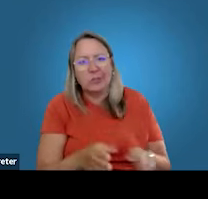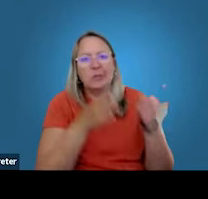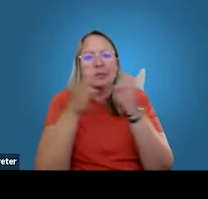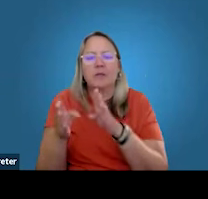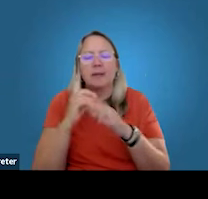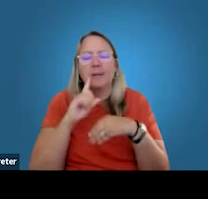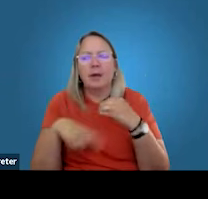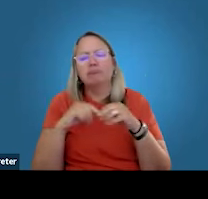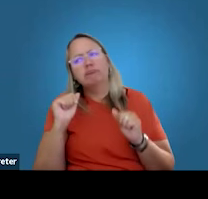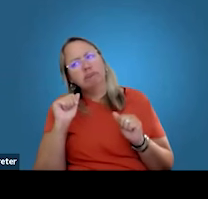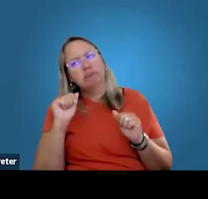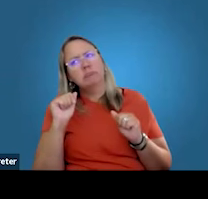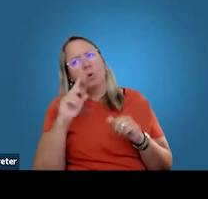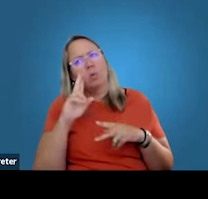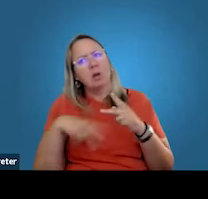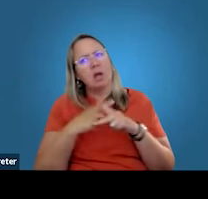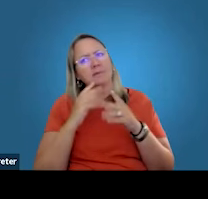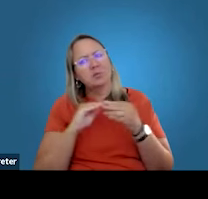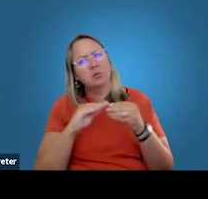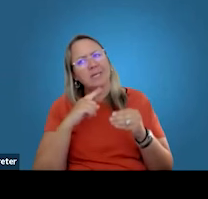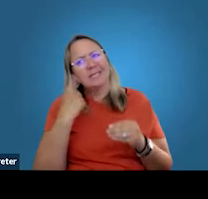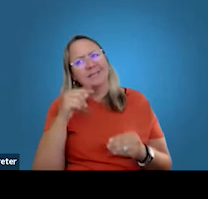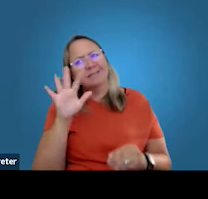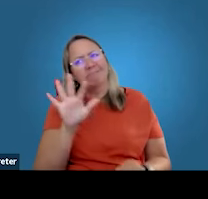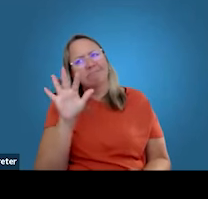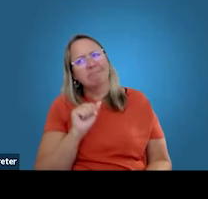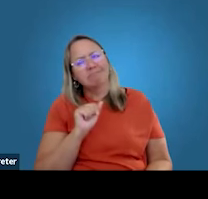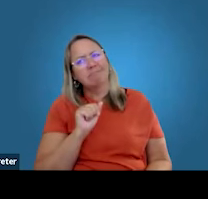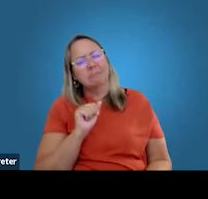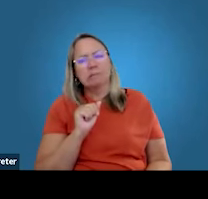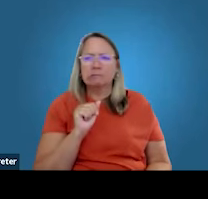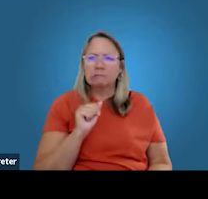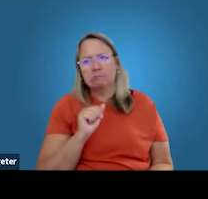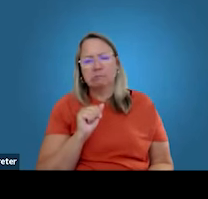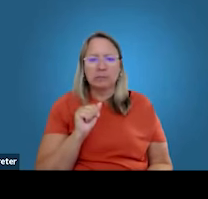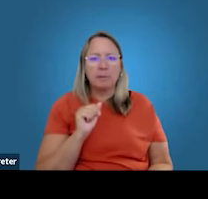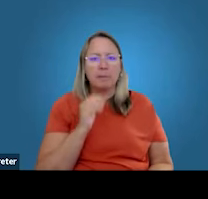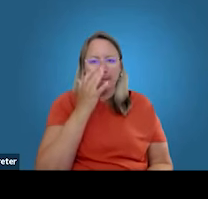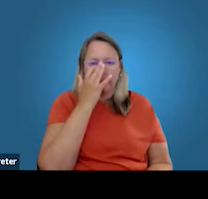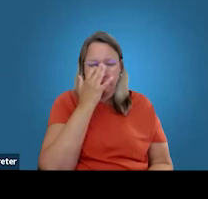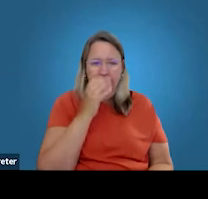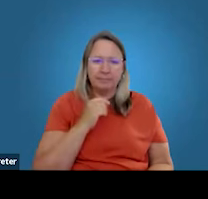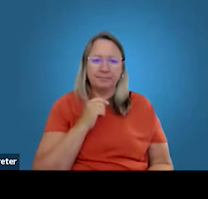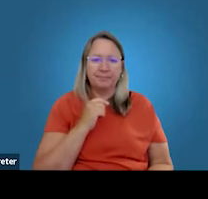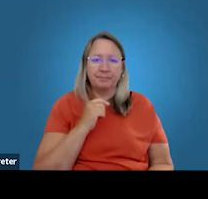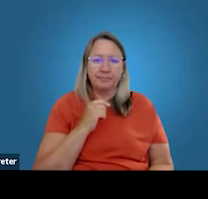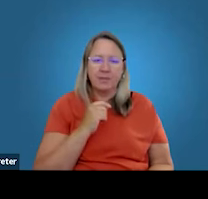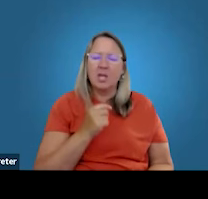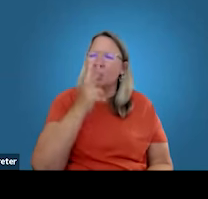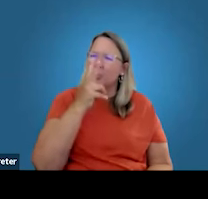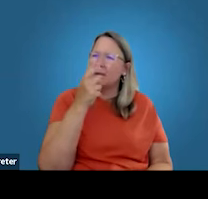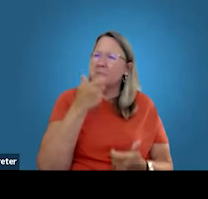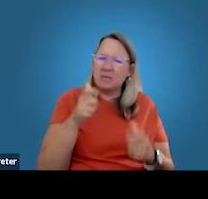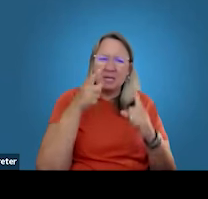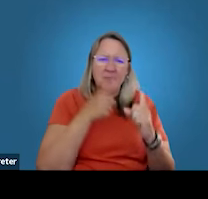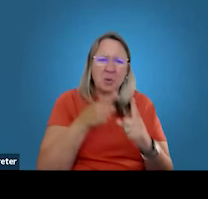think about what kind of story is it? So what kind of story type is it? I'll put those back up. And just have a quick think about, are there three big points